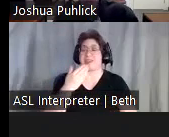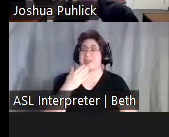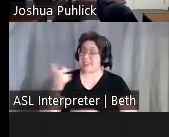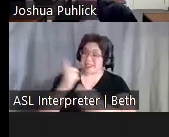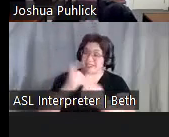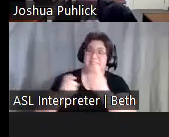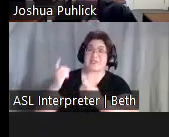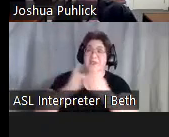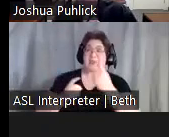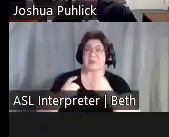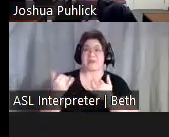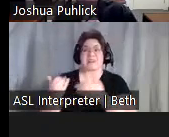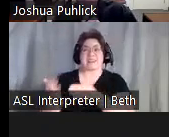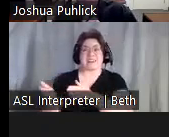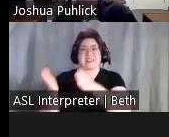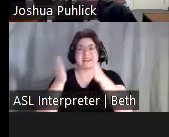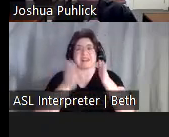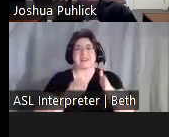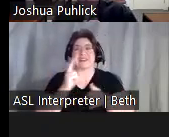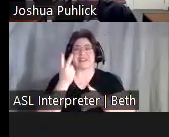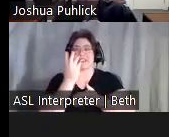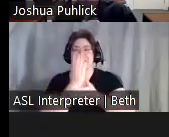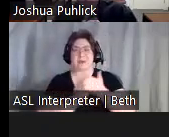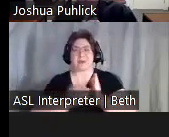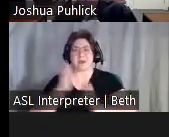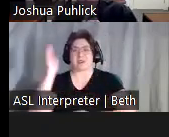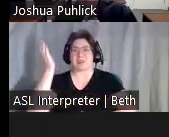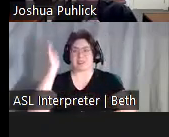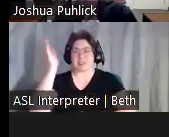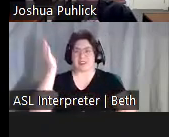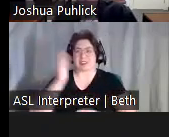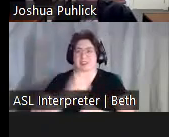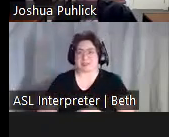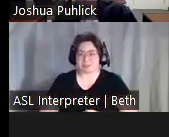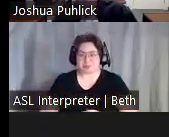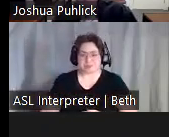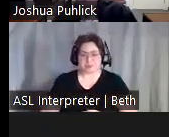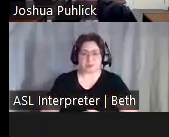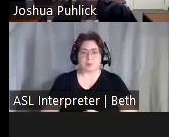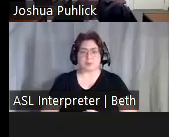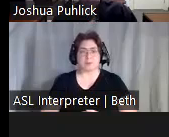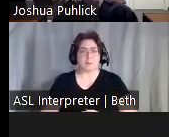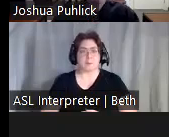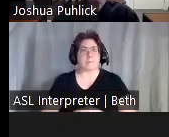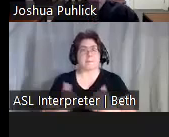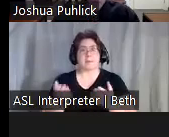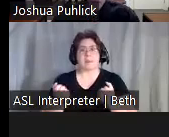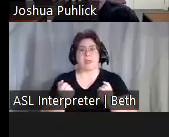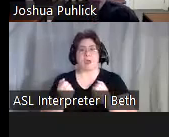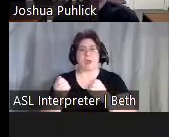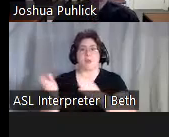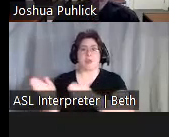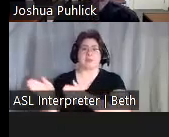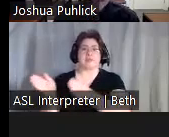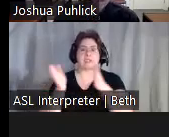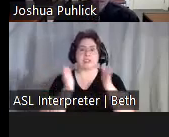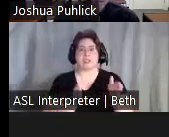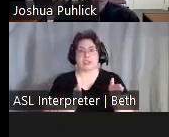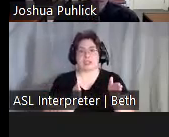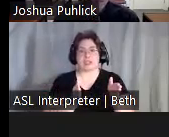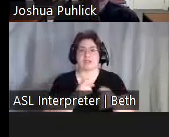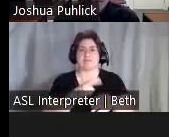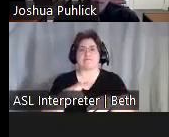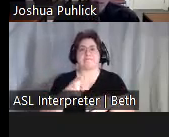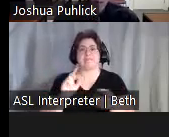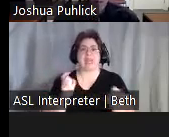and move into the second part of the talk here. And I want to shift into